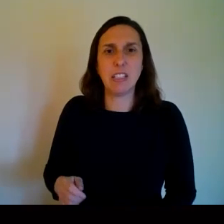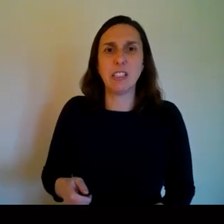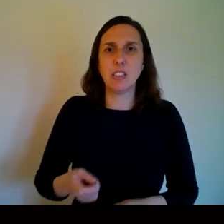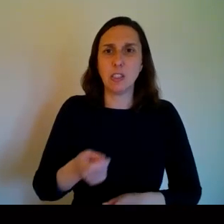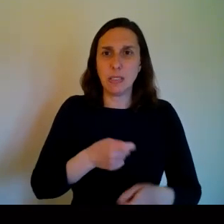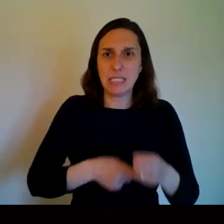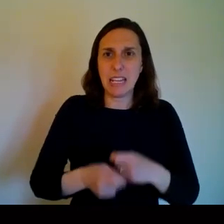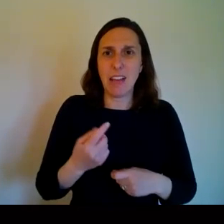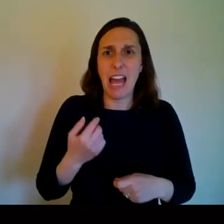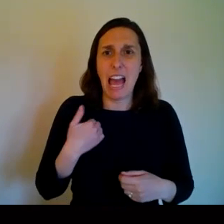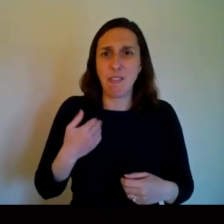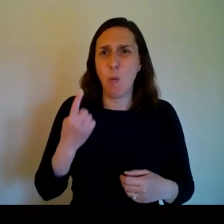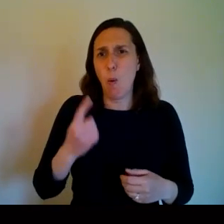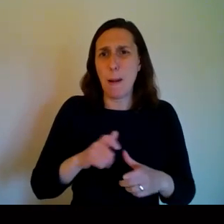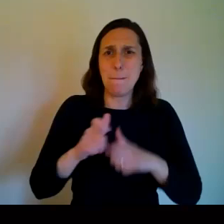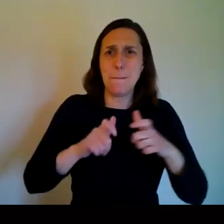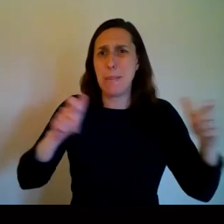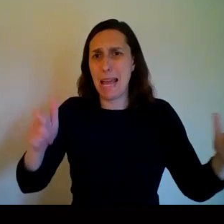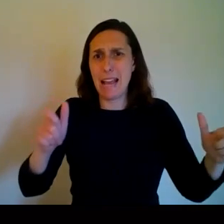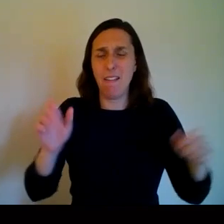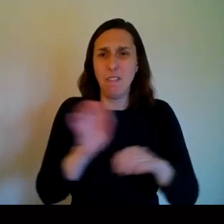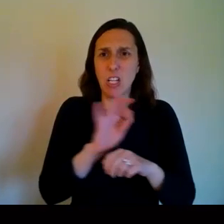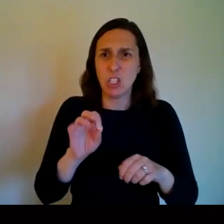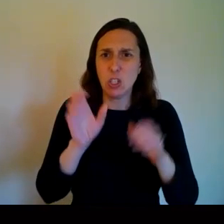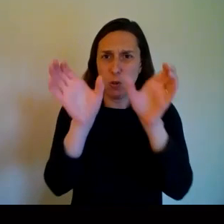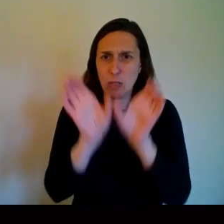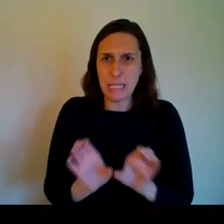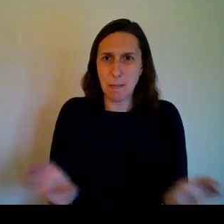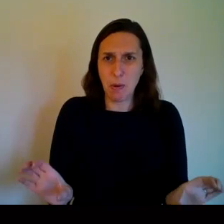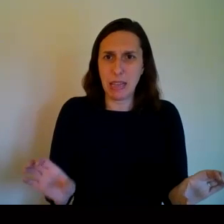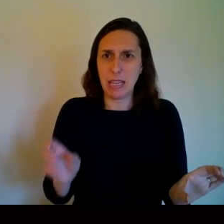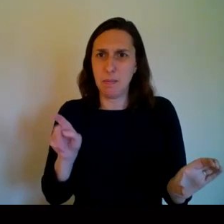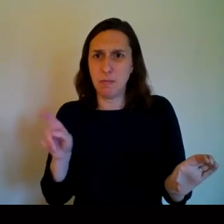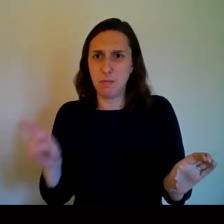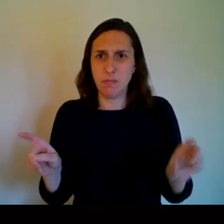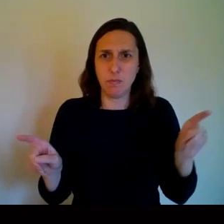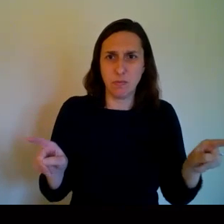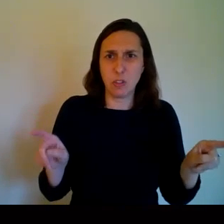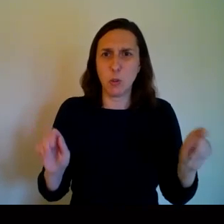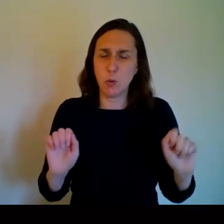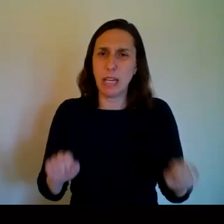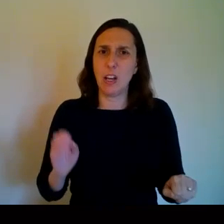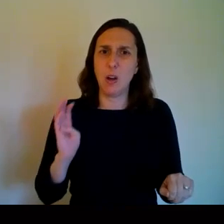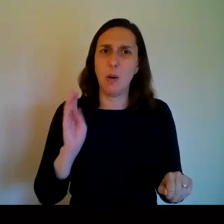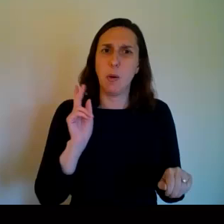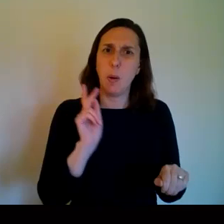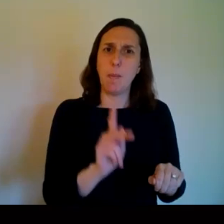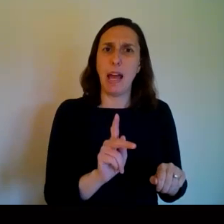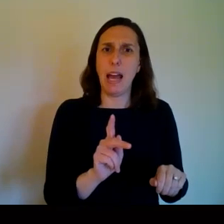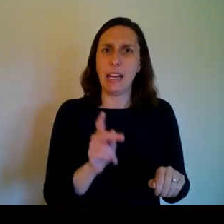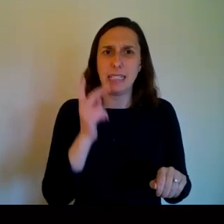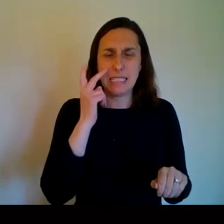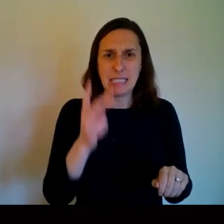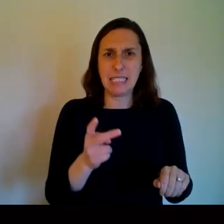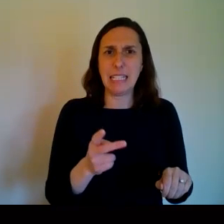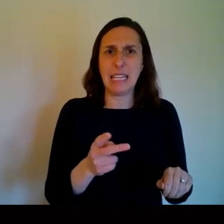nasty function that has all your cost and revenue, you separate them into two things. And so you can go back and look at your